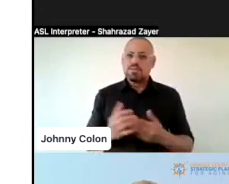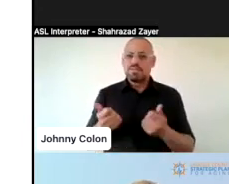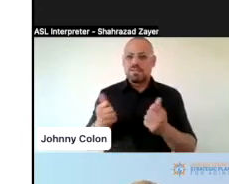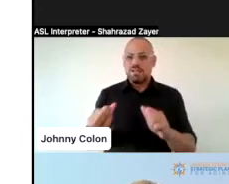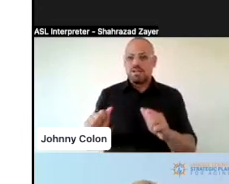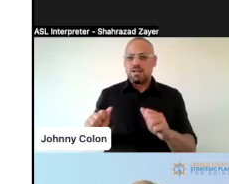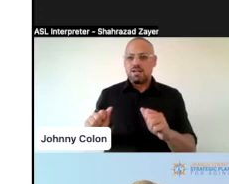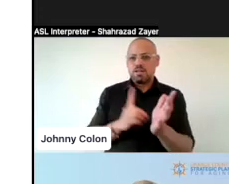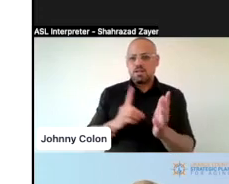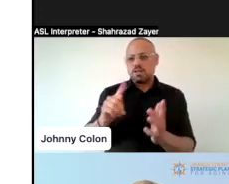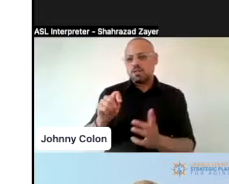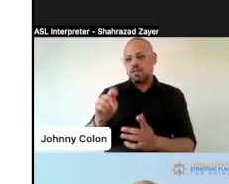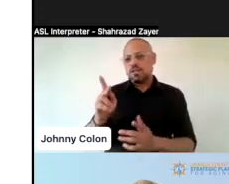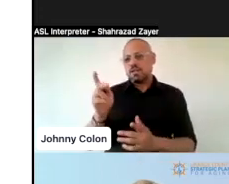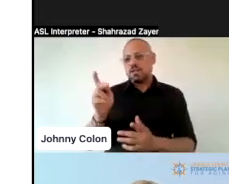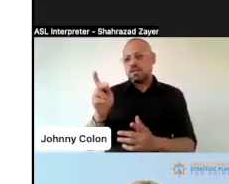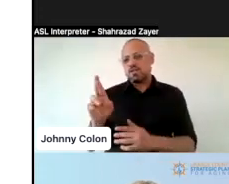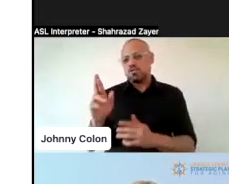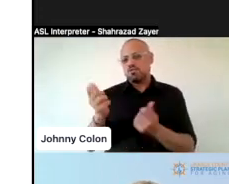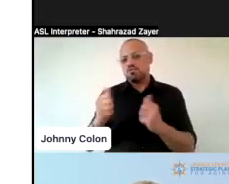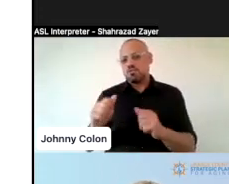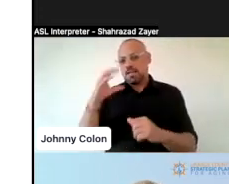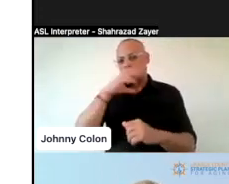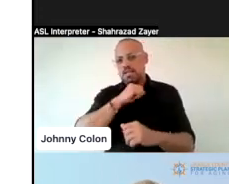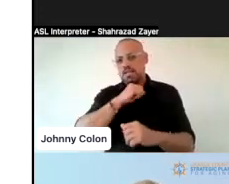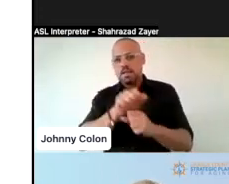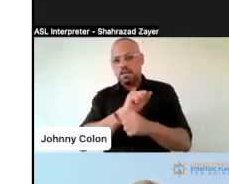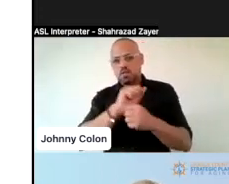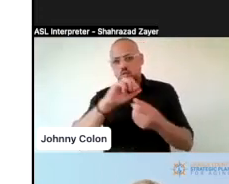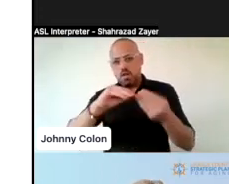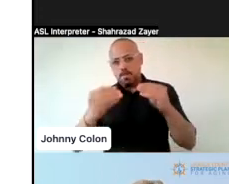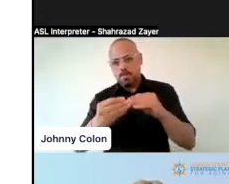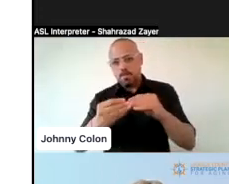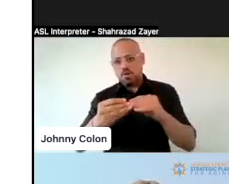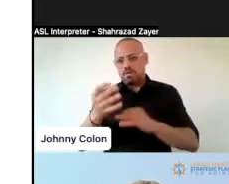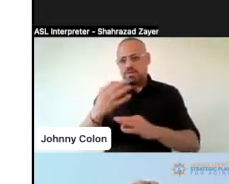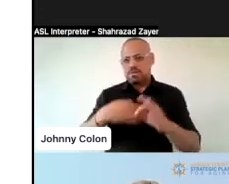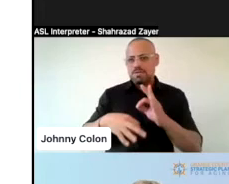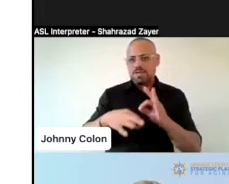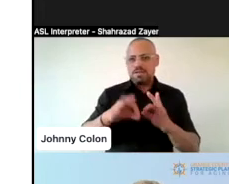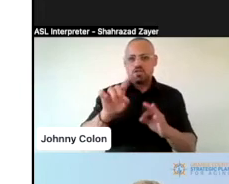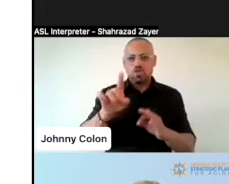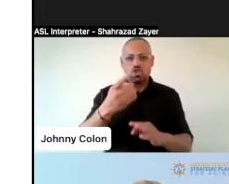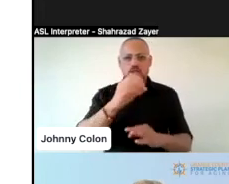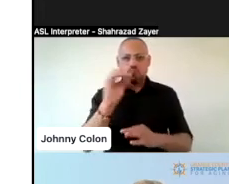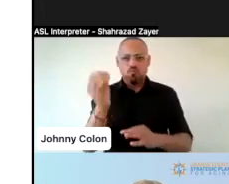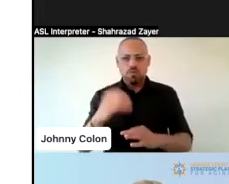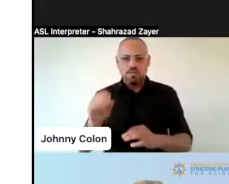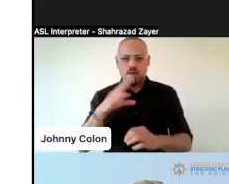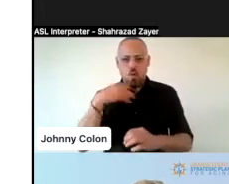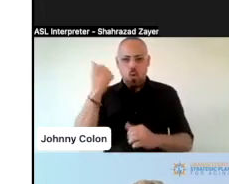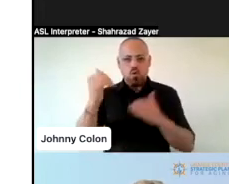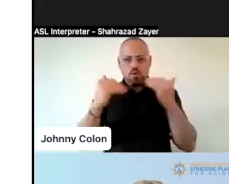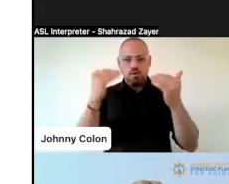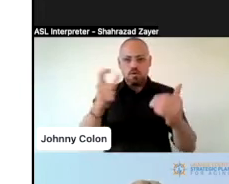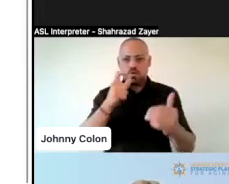made to try to estimate the actual number of, rather than just the percentage of older adults who are food